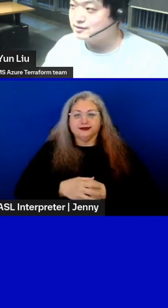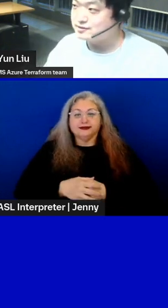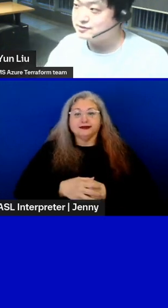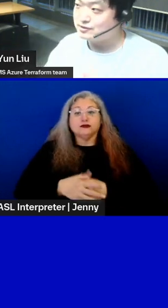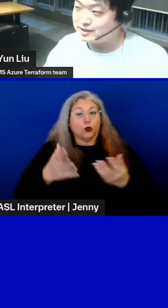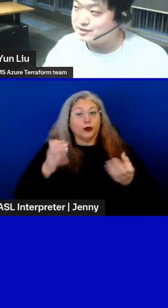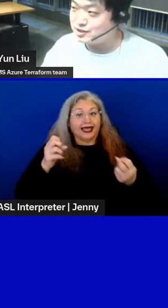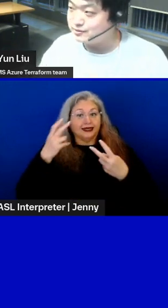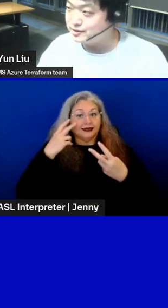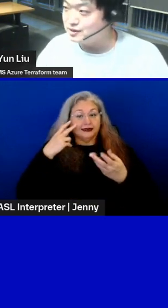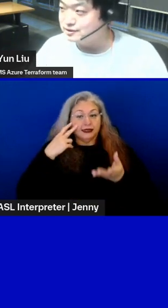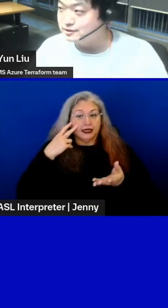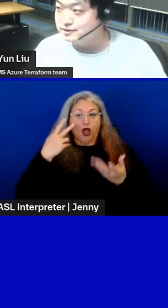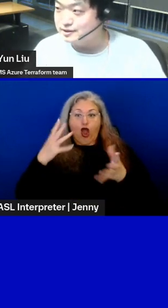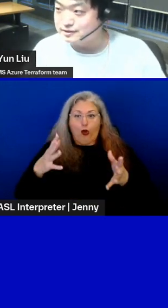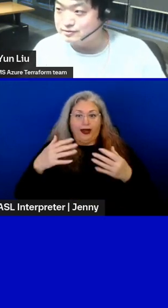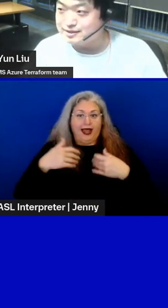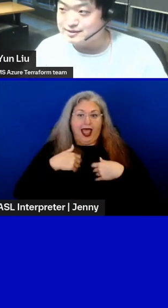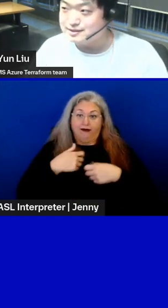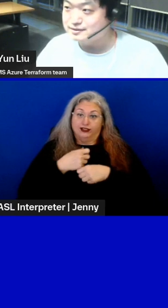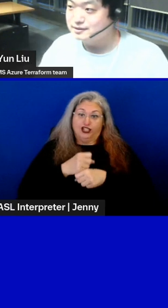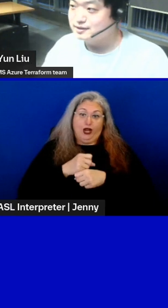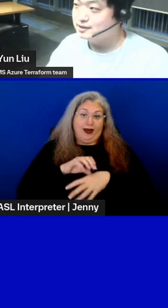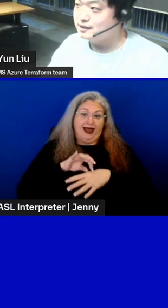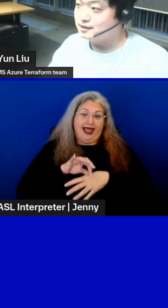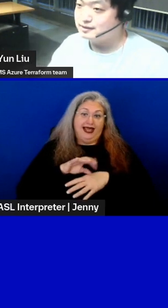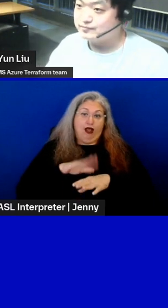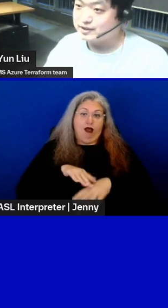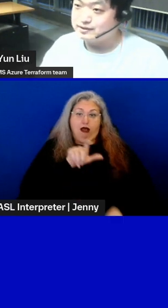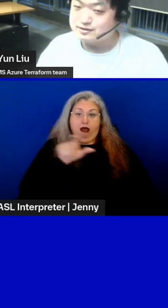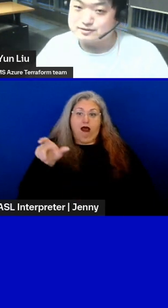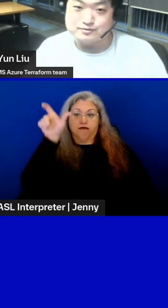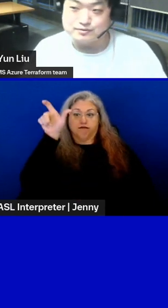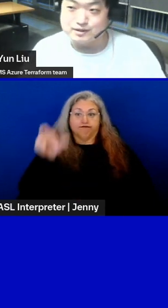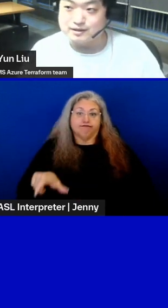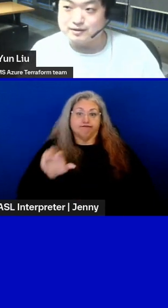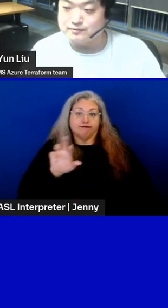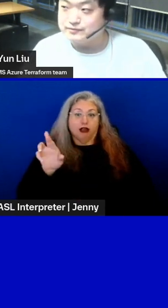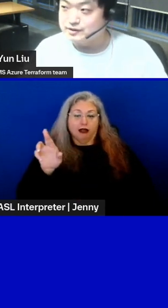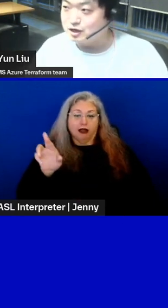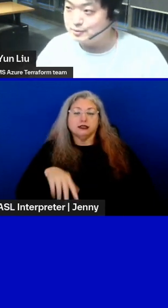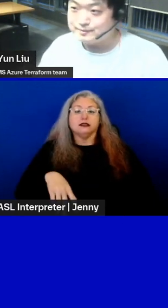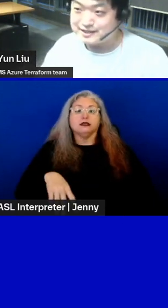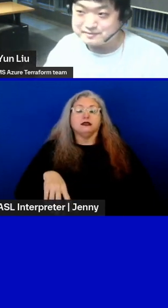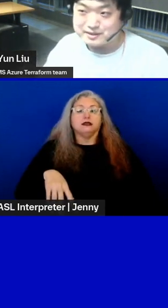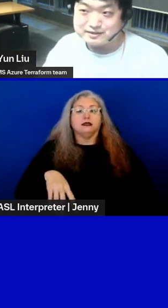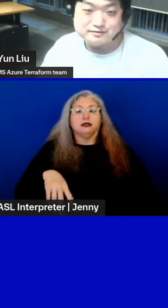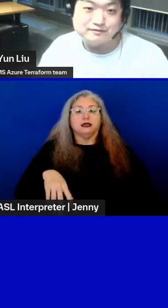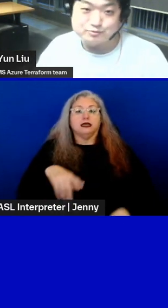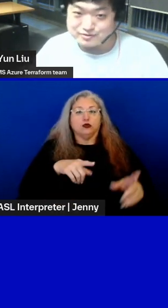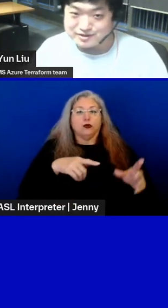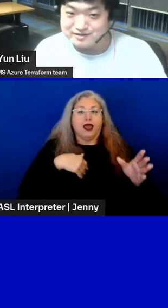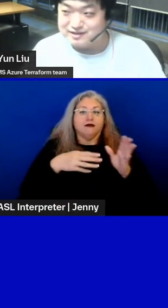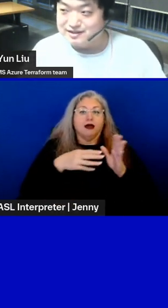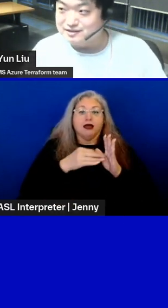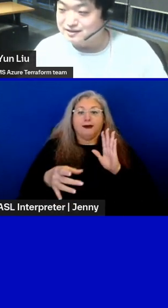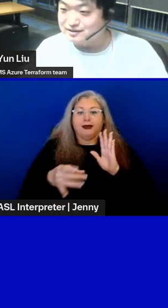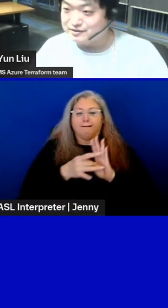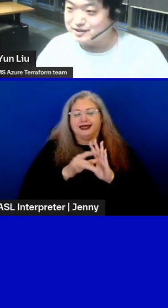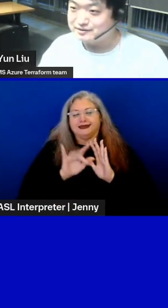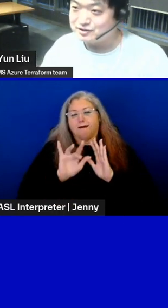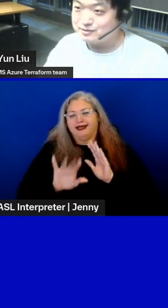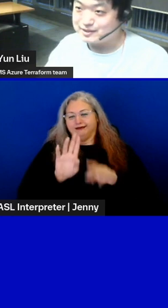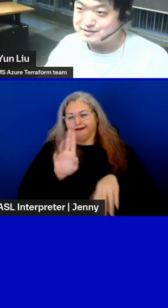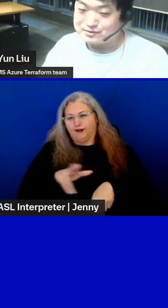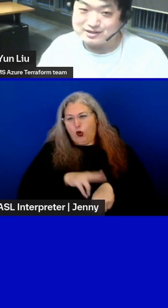see there's already generated content in the right side. There's copy paste button, of course.